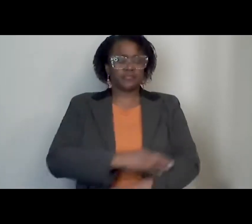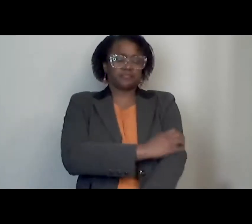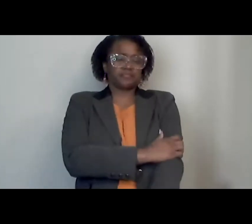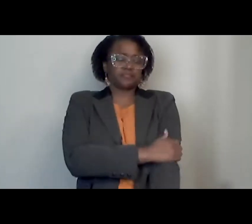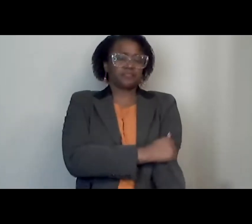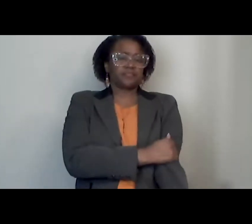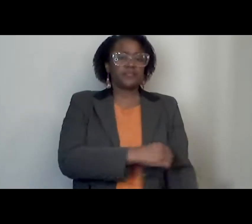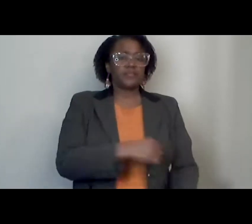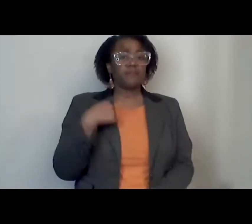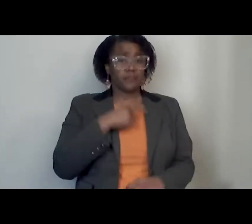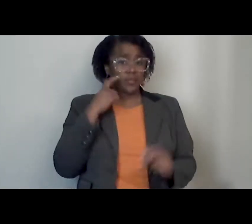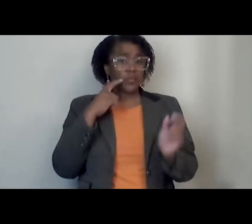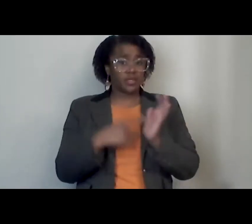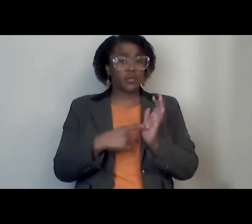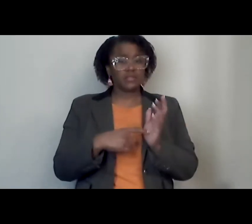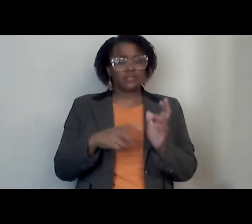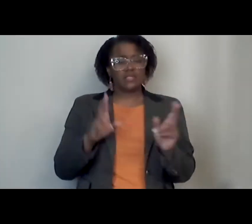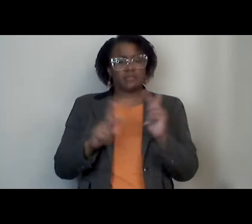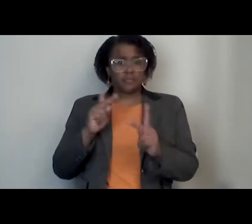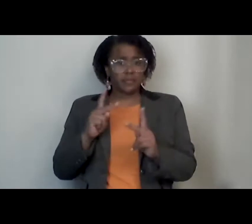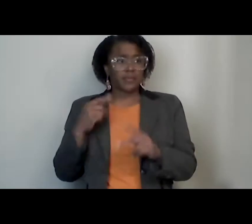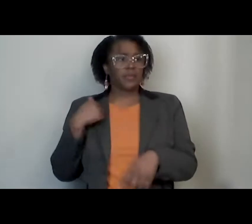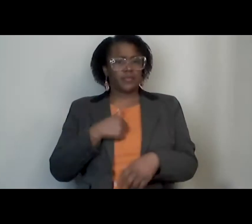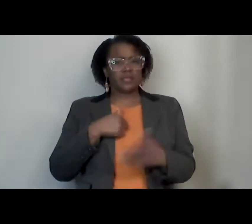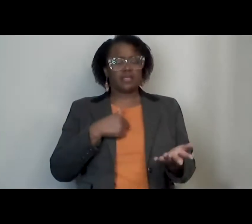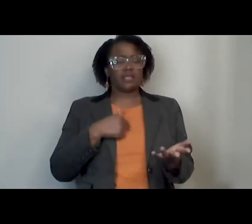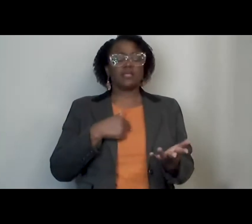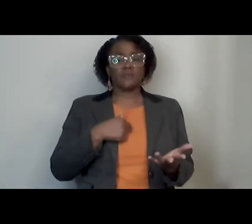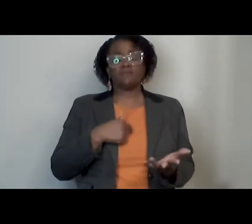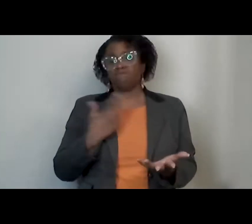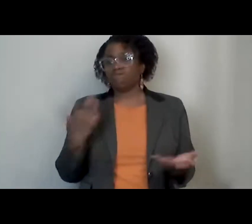that as people residing on occupied,